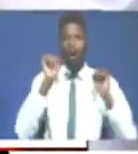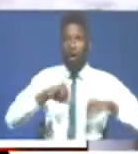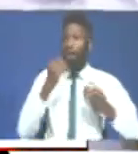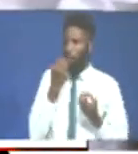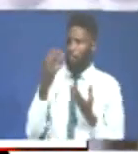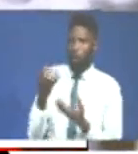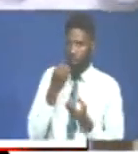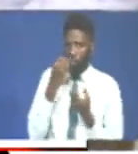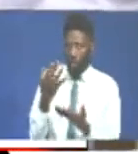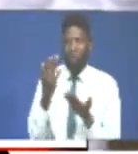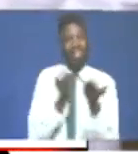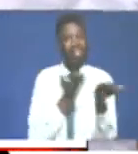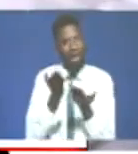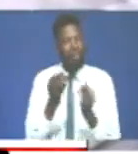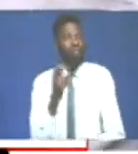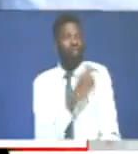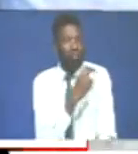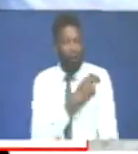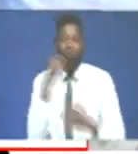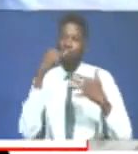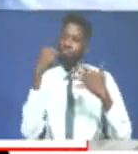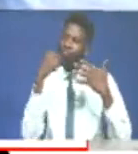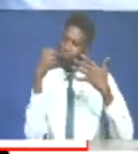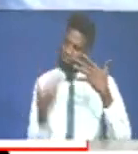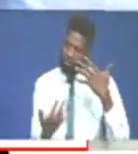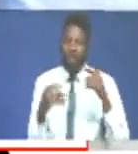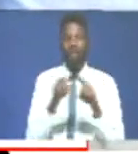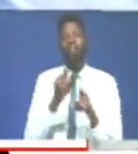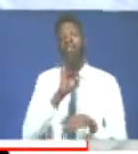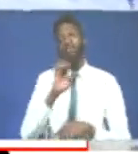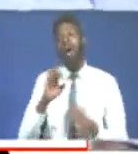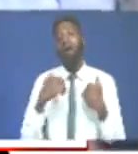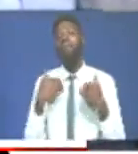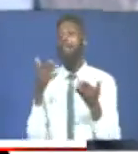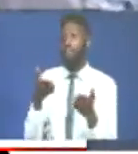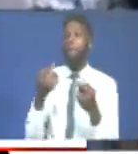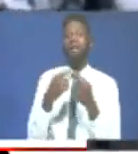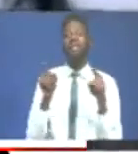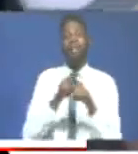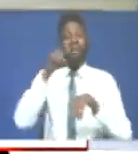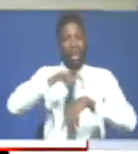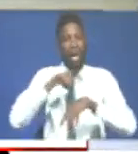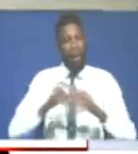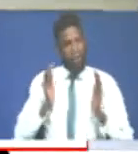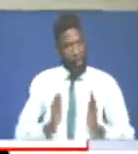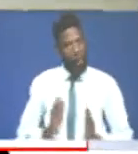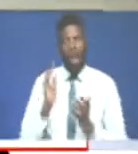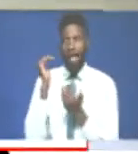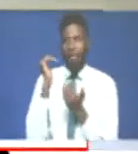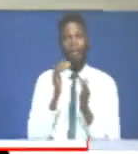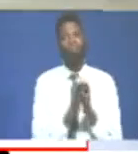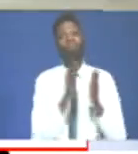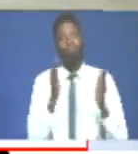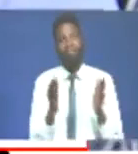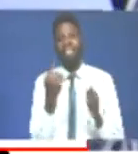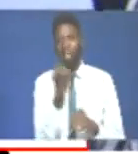on offer for consultation and any other applicable fees, as well as the amount of time that one is expected to take for each service